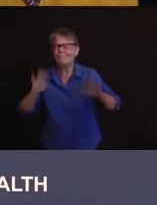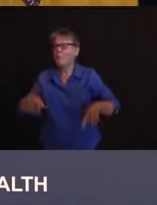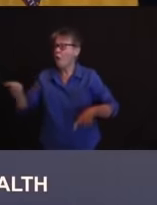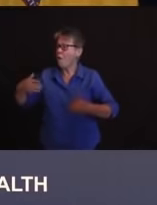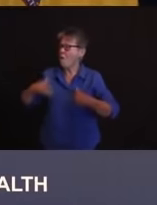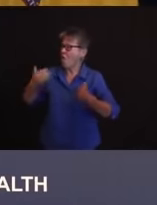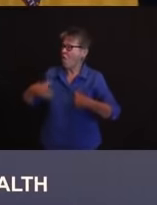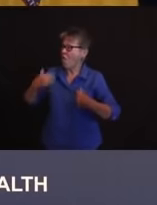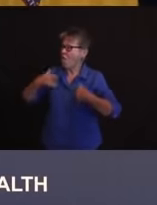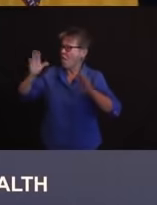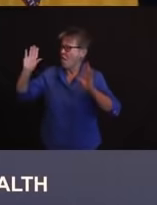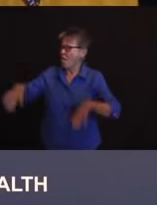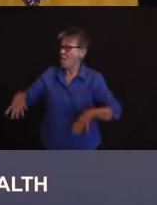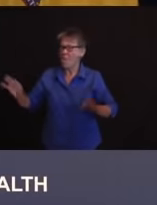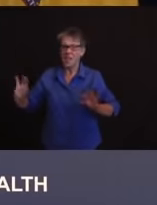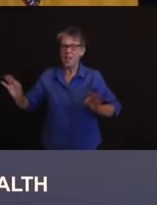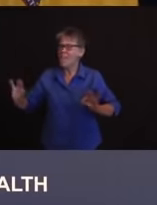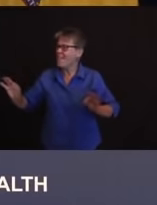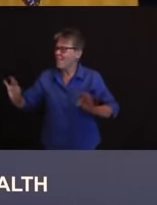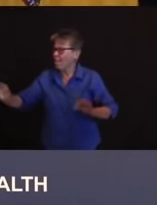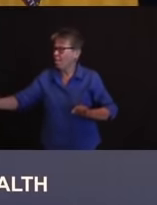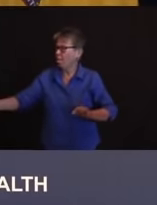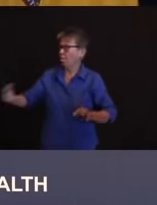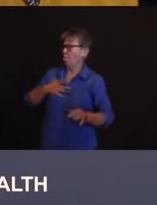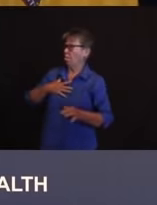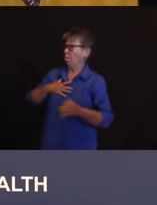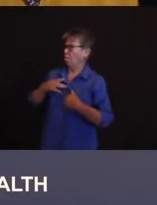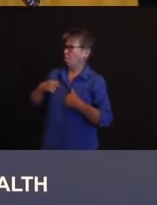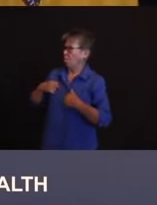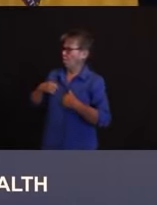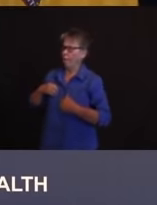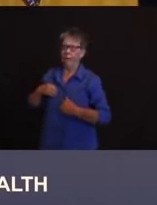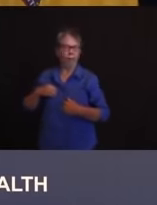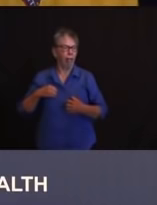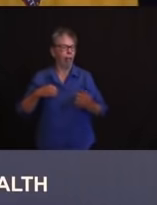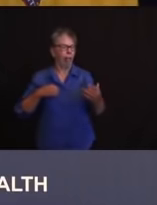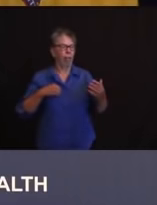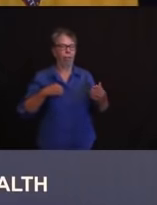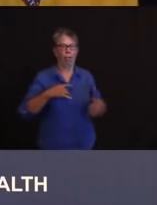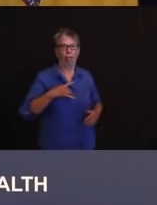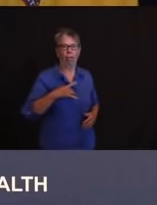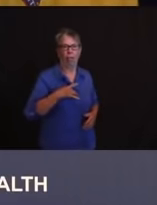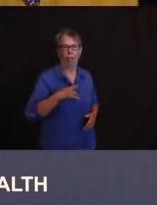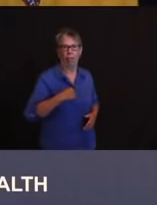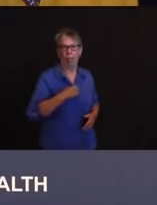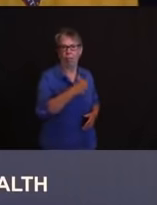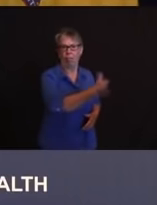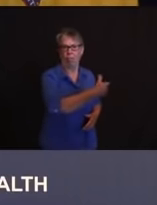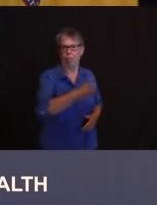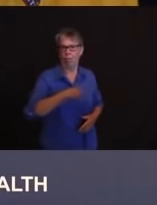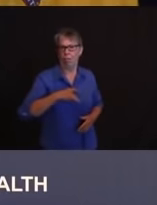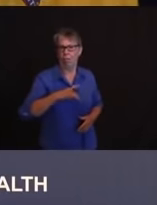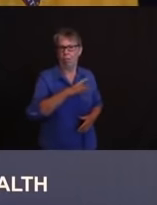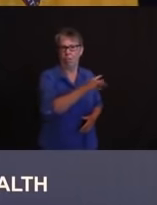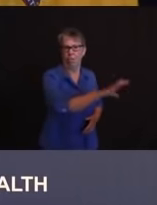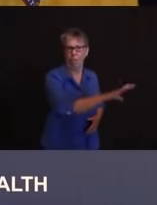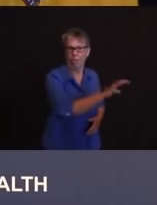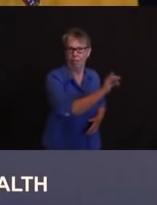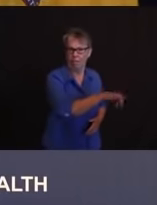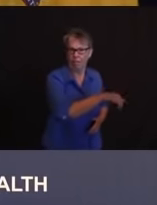be more at risk. So keep up the great, extraordinary work. We're all in this